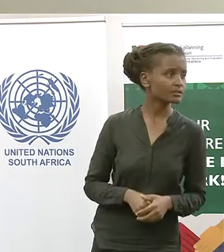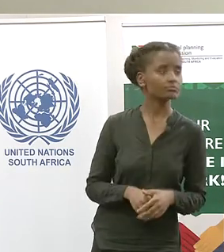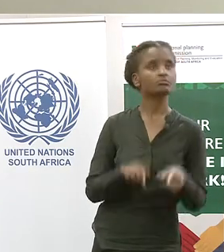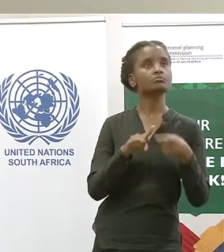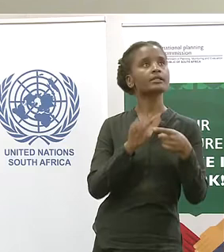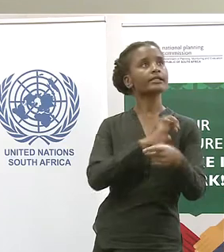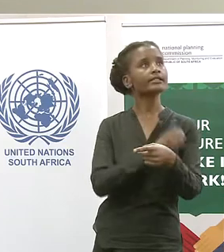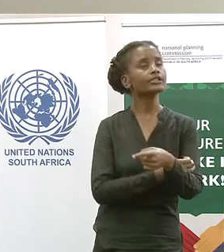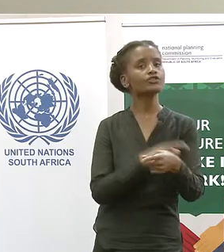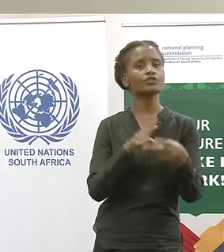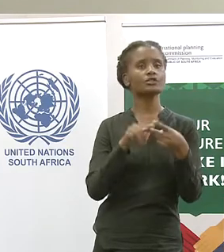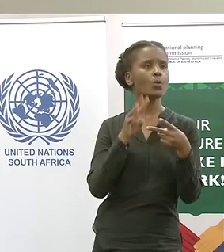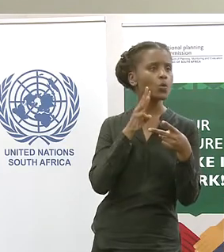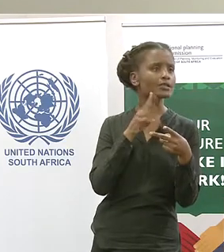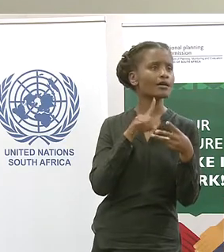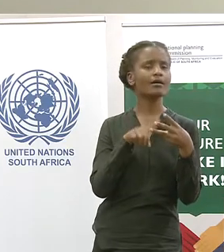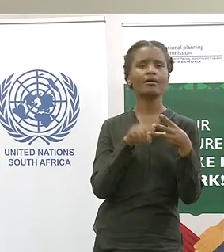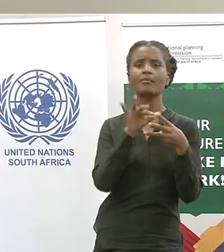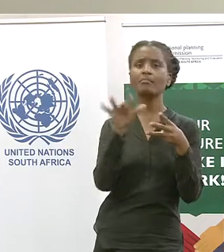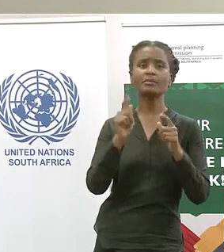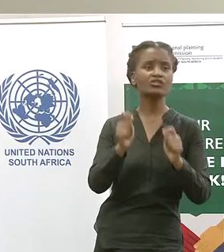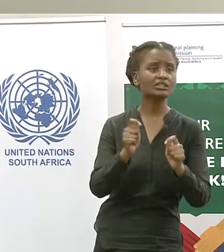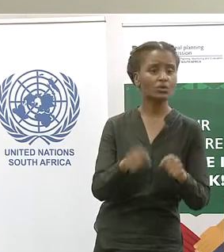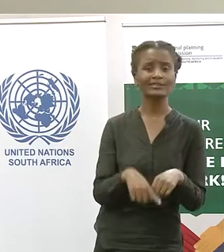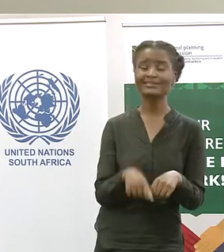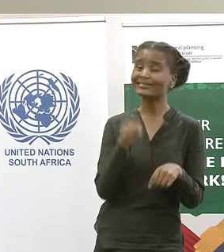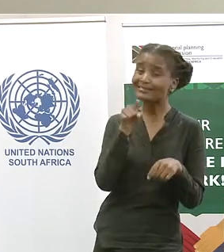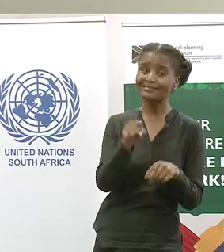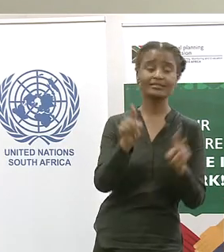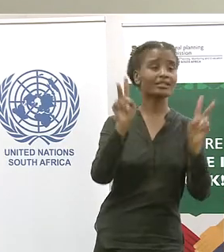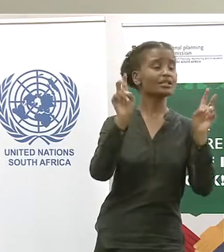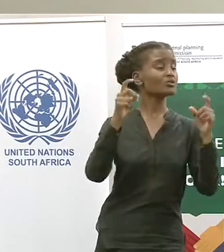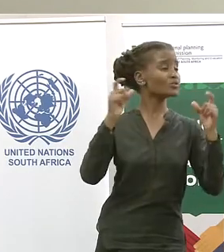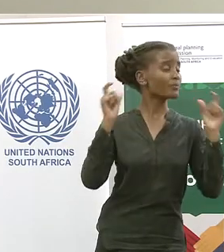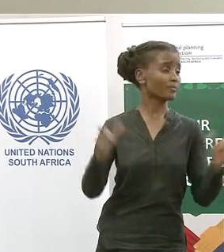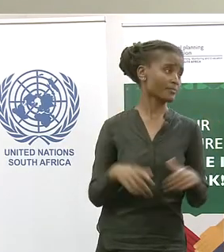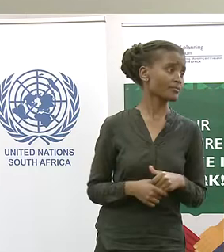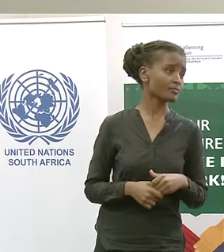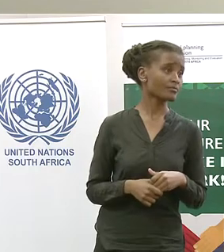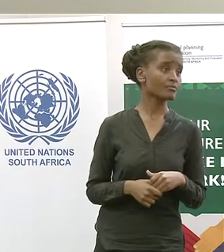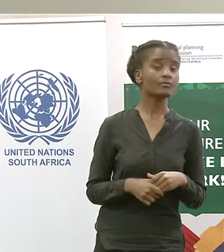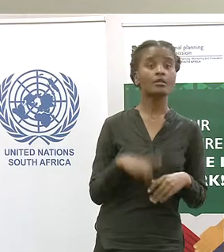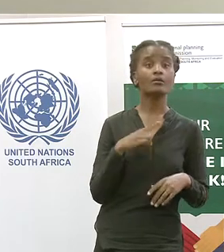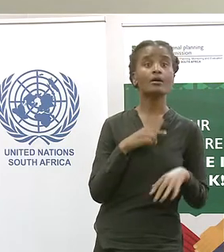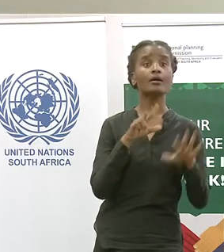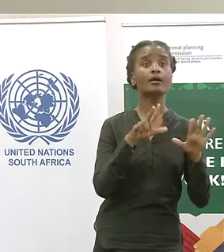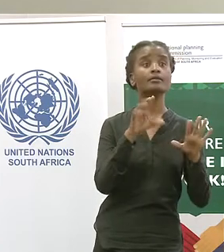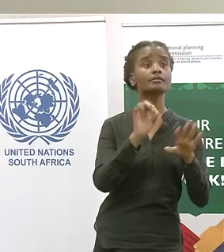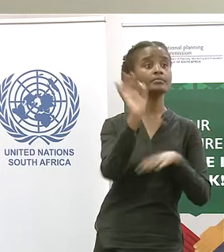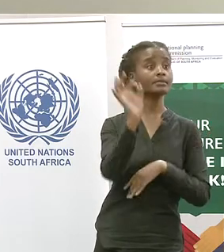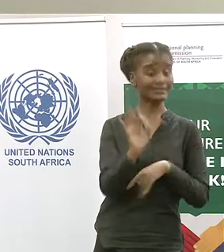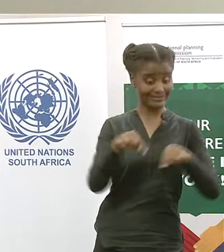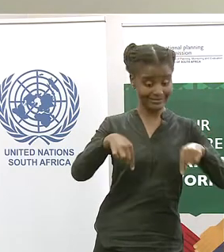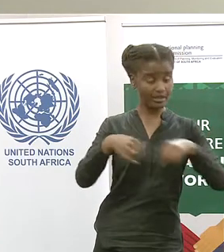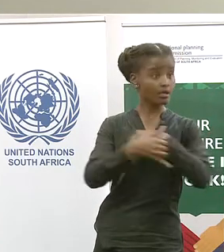we're talking water, we're talking public transport, for instance, which is a big issue. In a country where 80% of what is called public